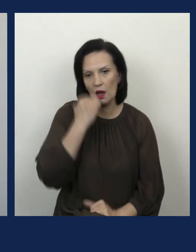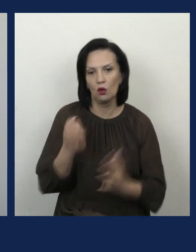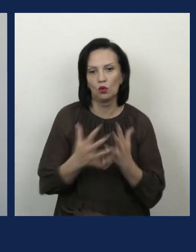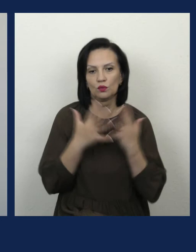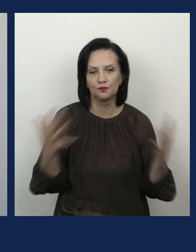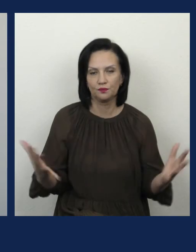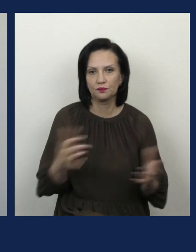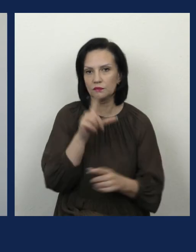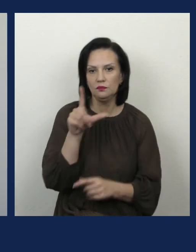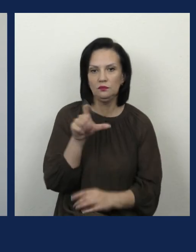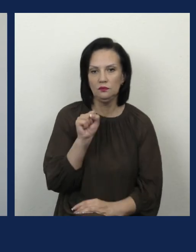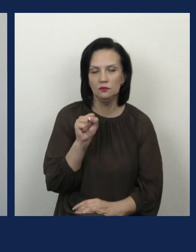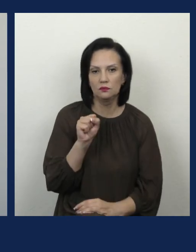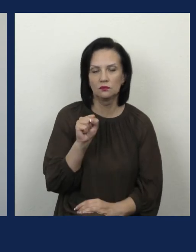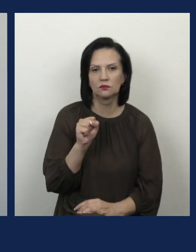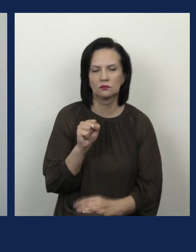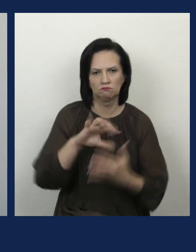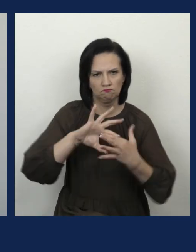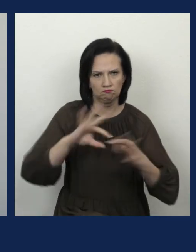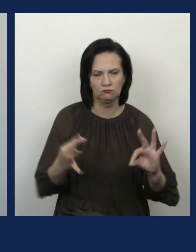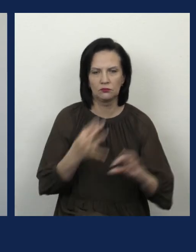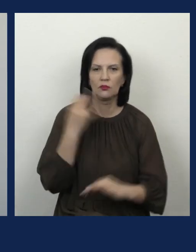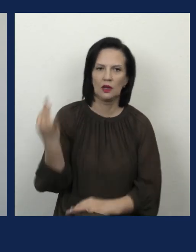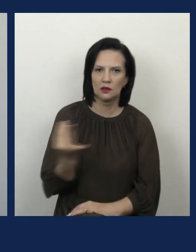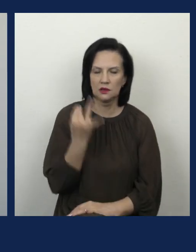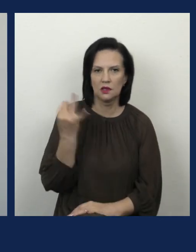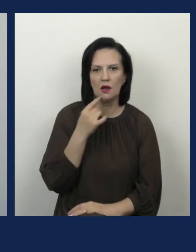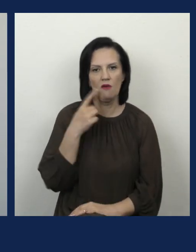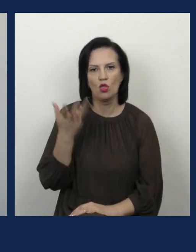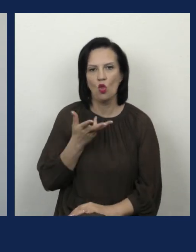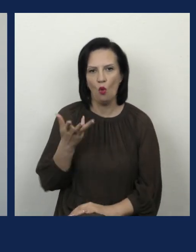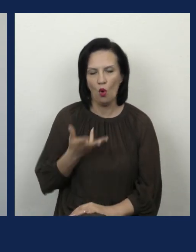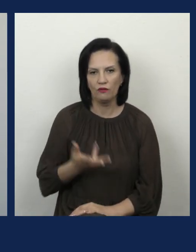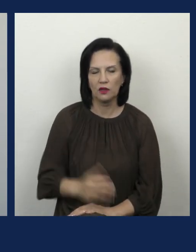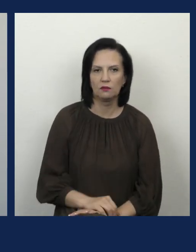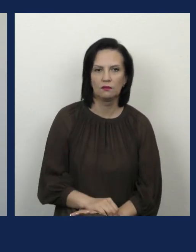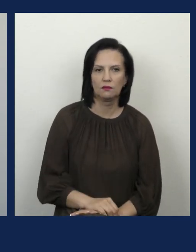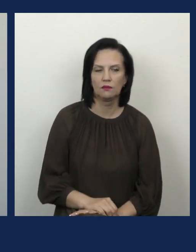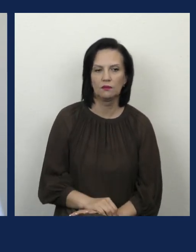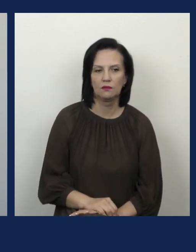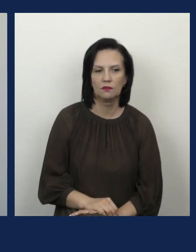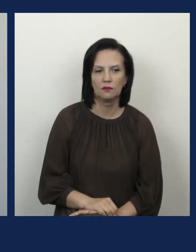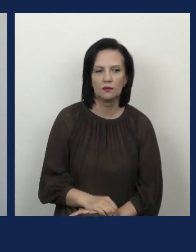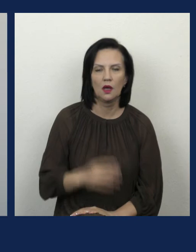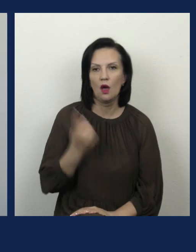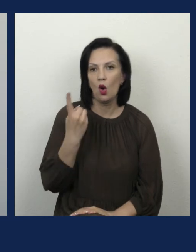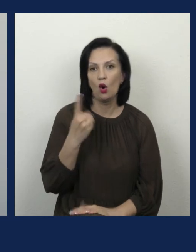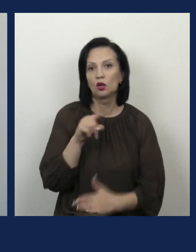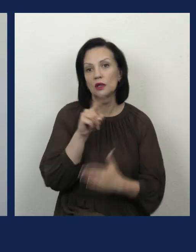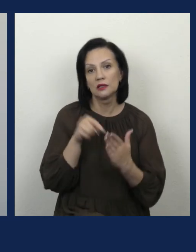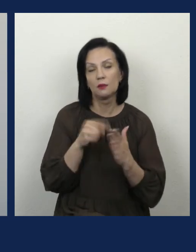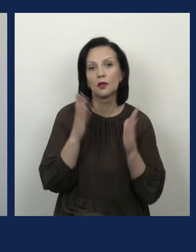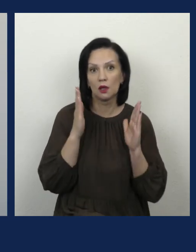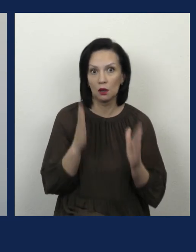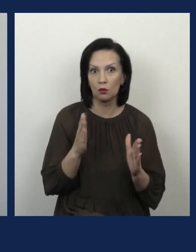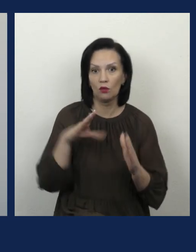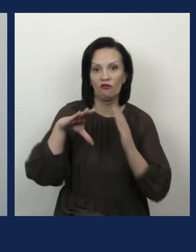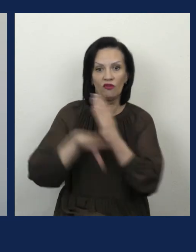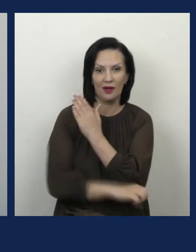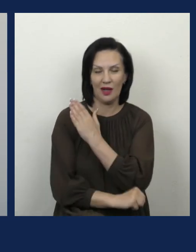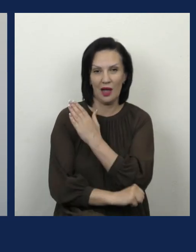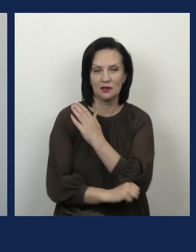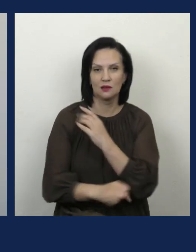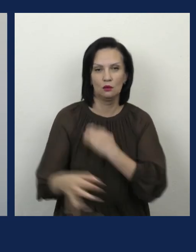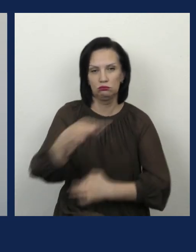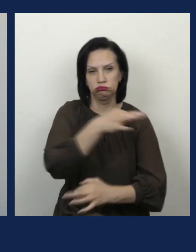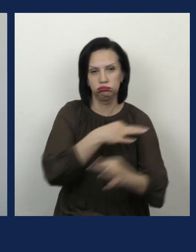Thank you very much, Ms. Hupska. Thank you very much for this very interesting presentation. I'm sure there will be